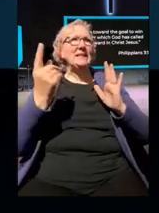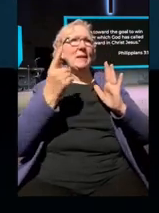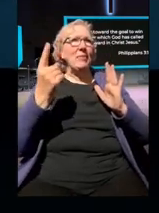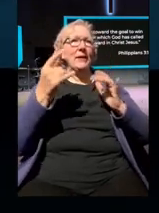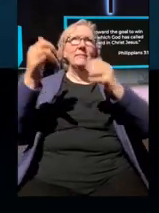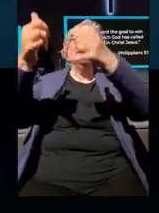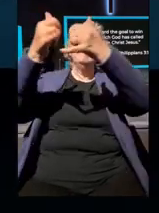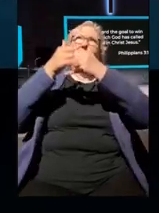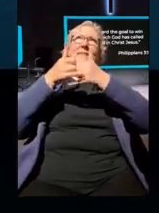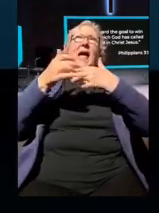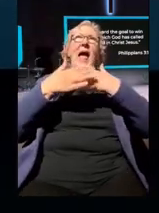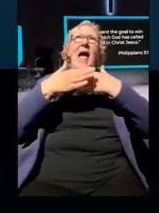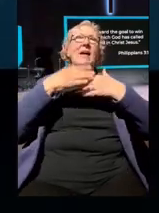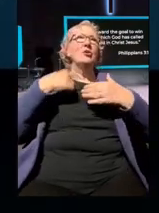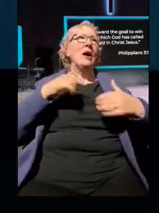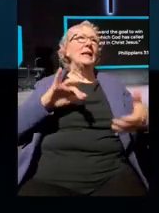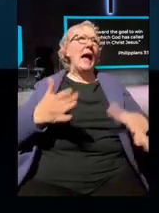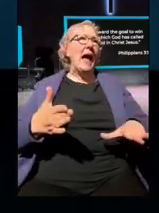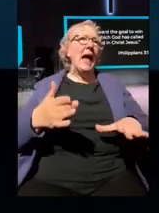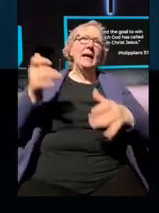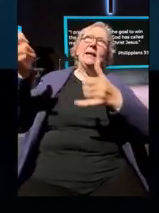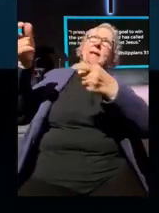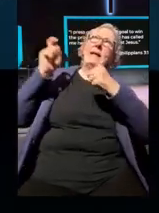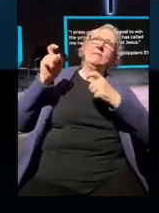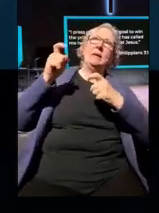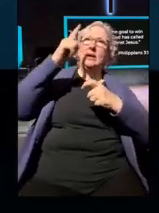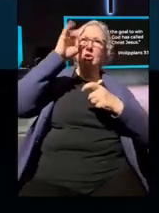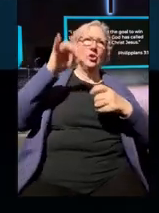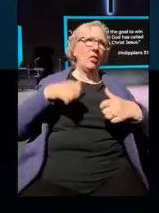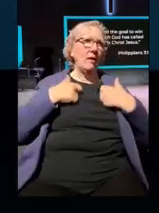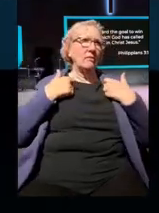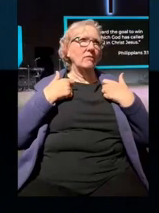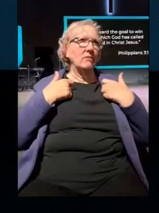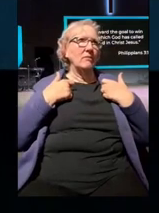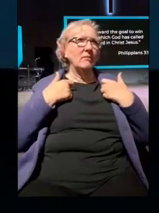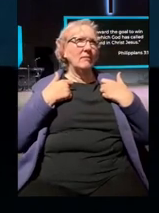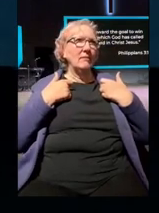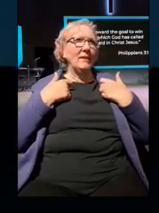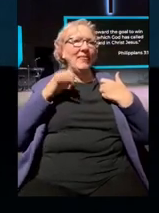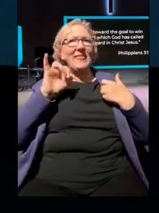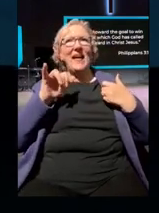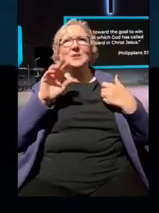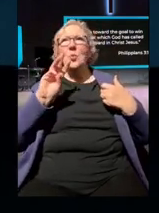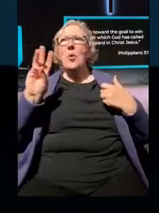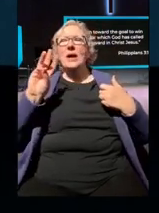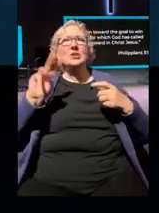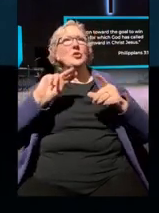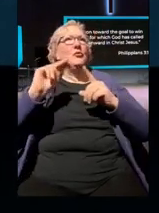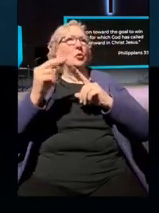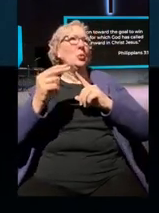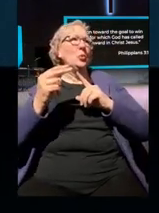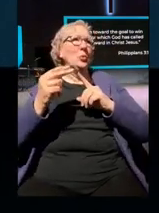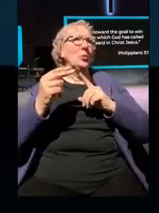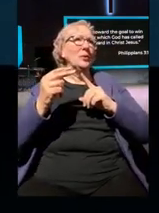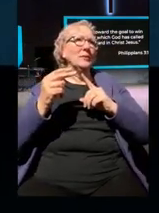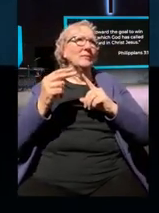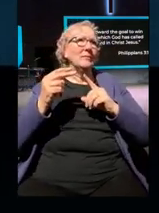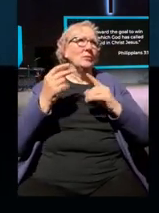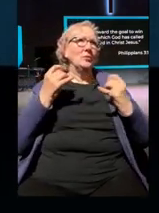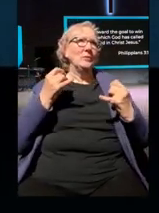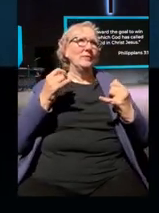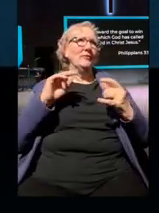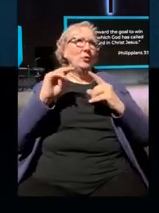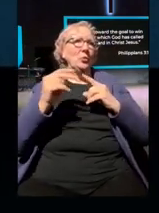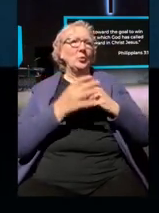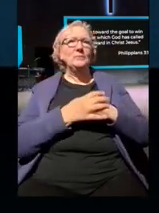kind of the Western view of eternal life. It's an end destination. But that's not how the